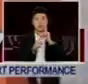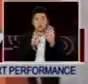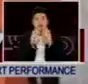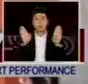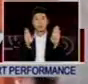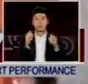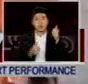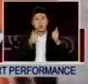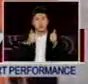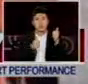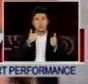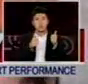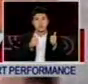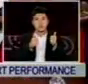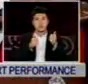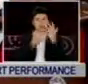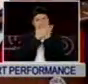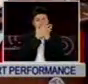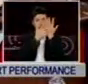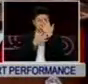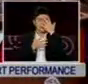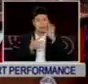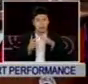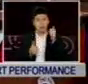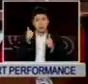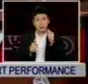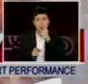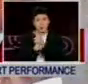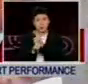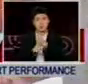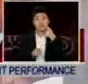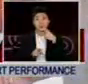Which account? Very big, Your Honor. Your Honor, we were referring particularly to the first.